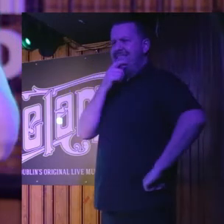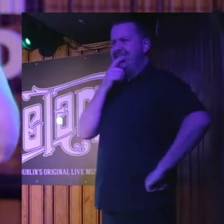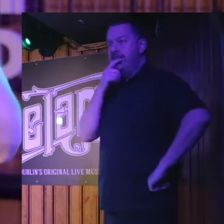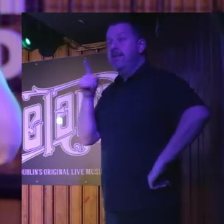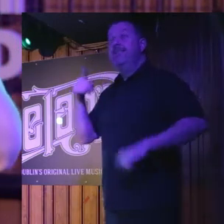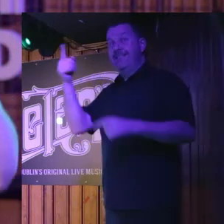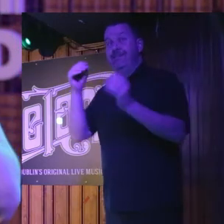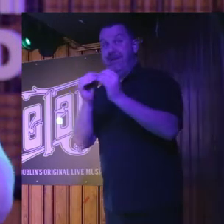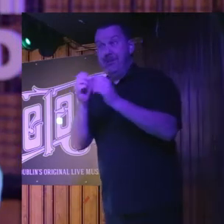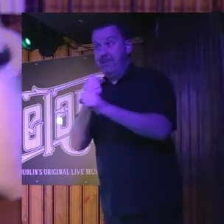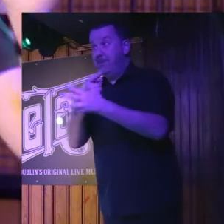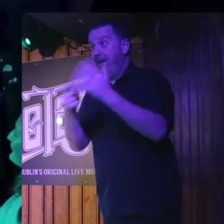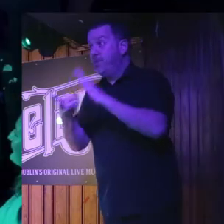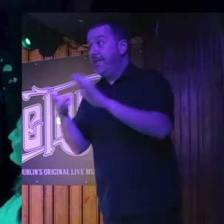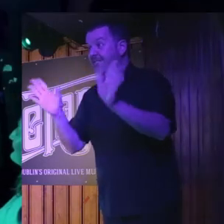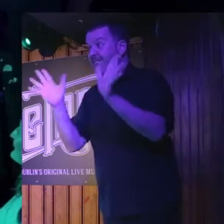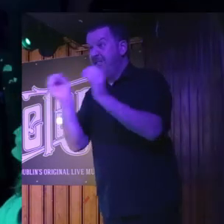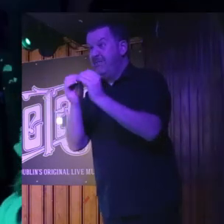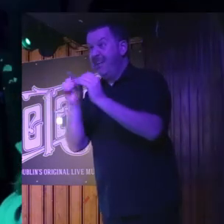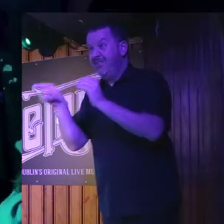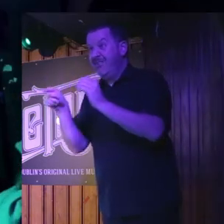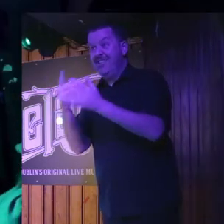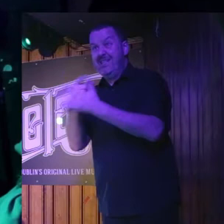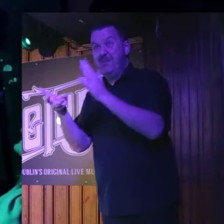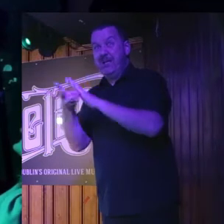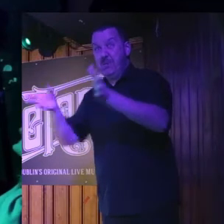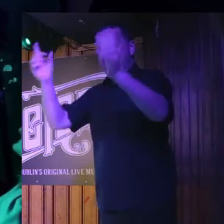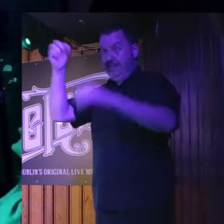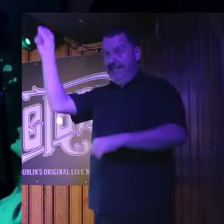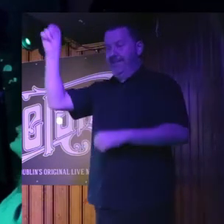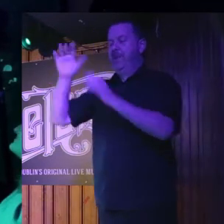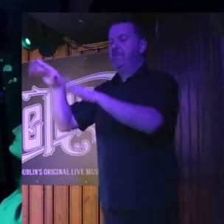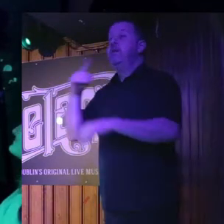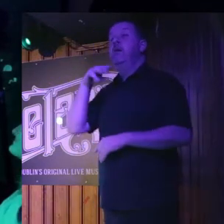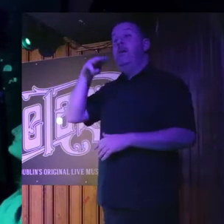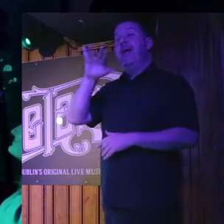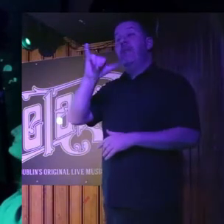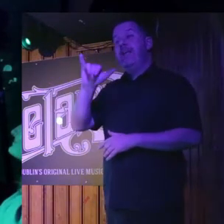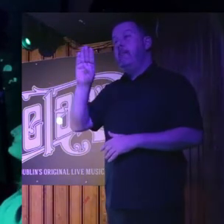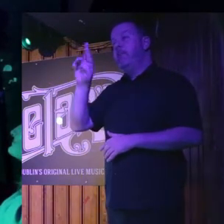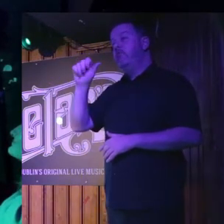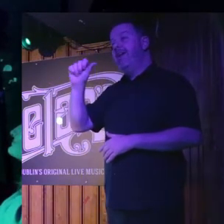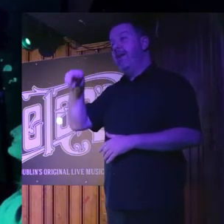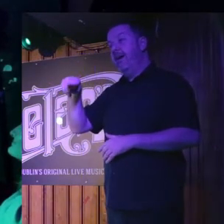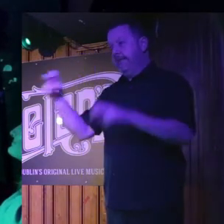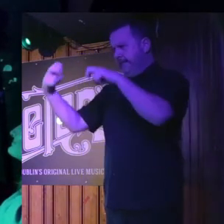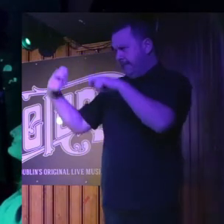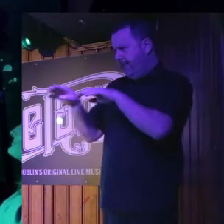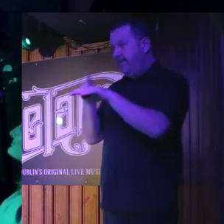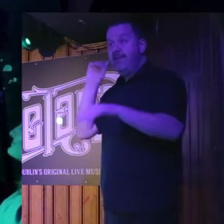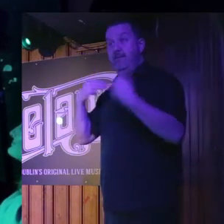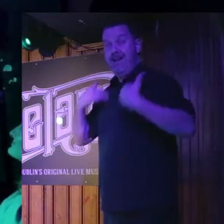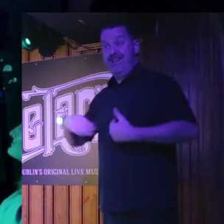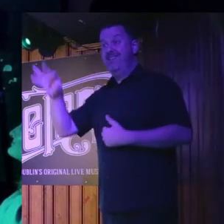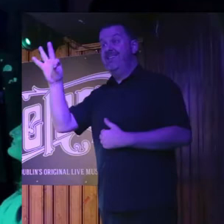my one Maths Week reference for the entire set. So Mary Brennan sat down with one of her deaf colleagues, a guy called Jerry Hughes, and